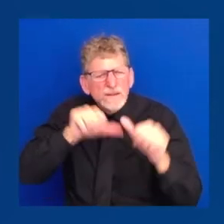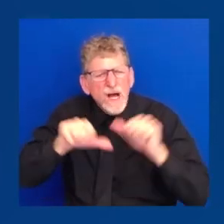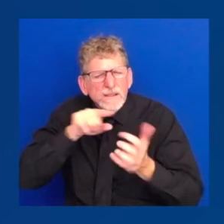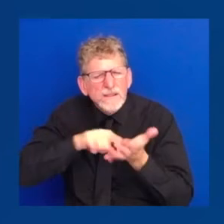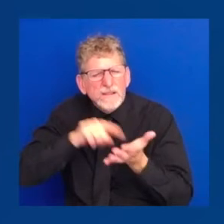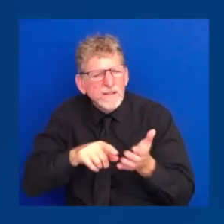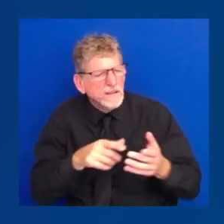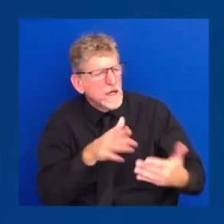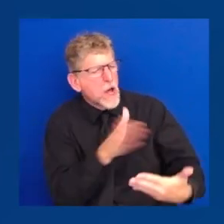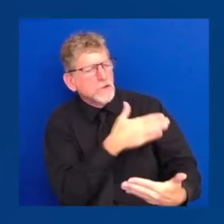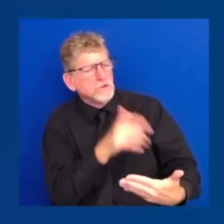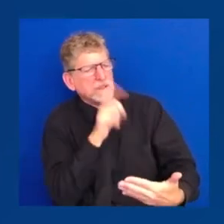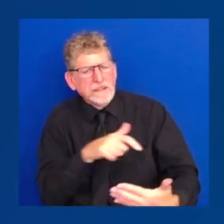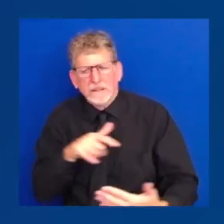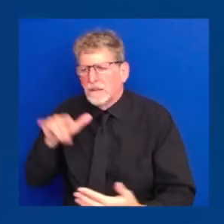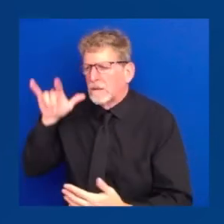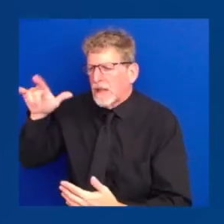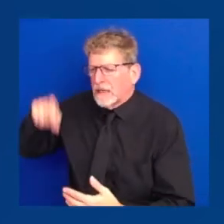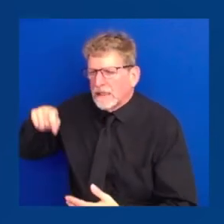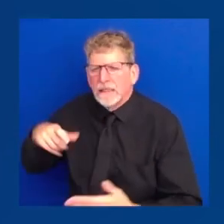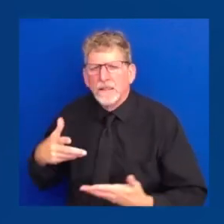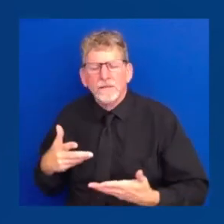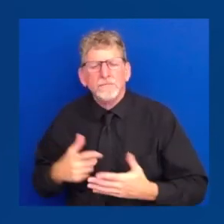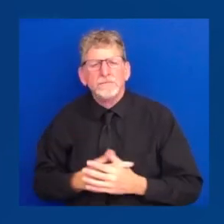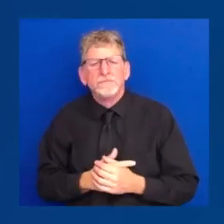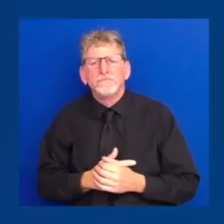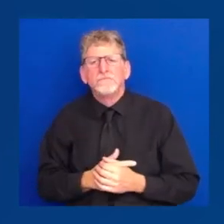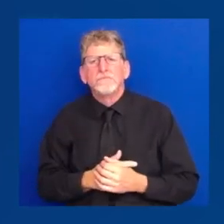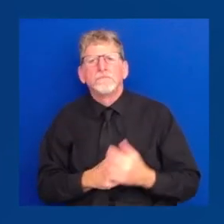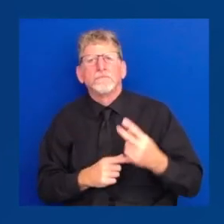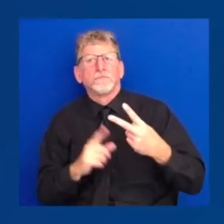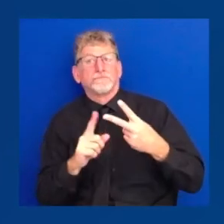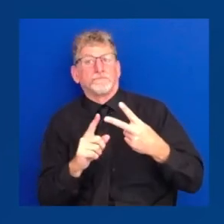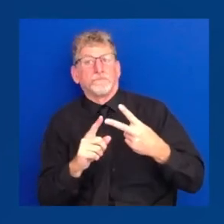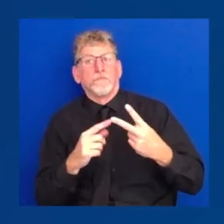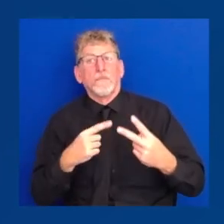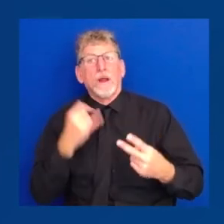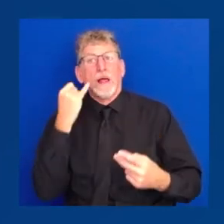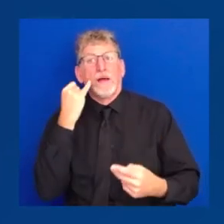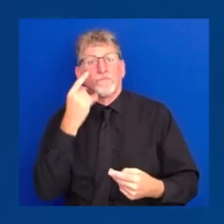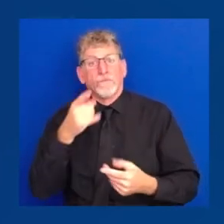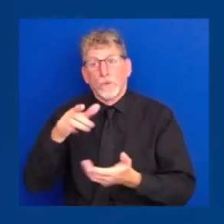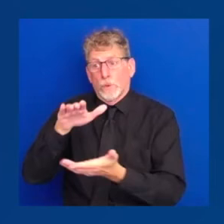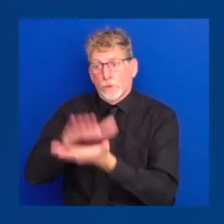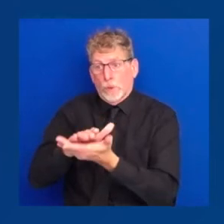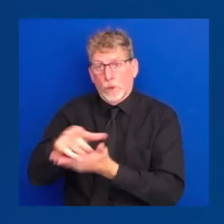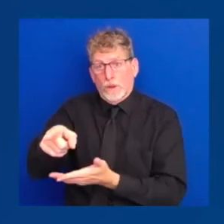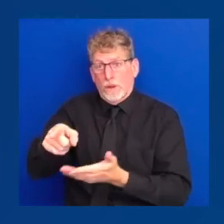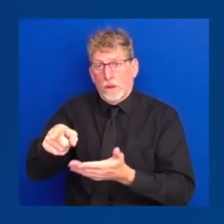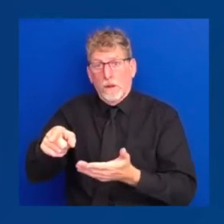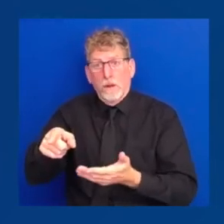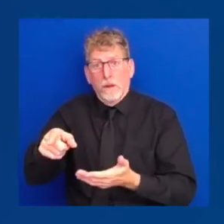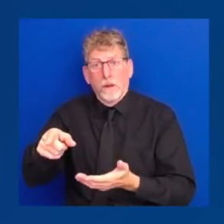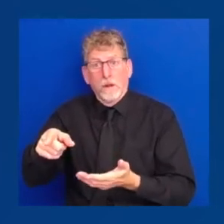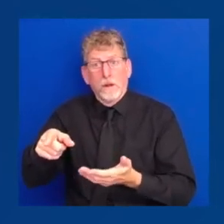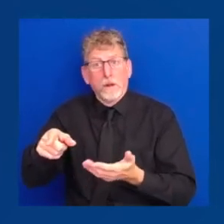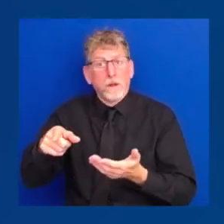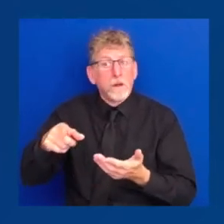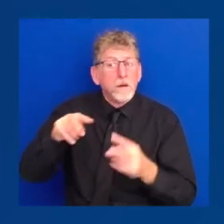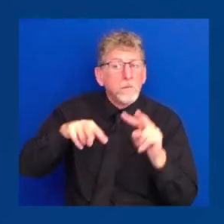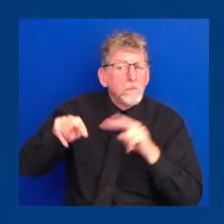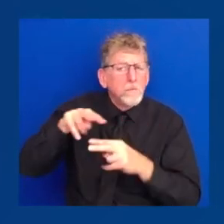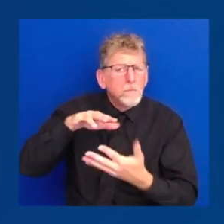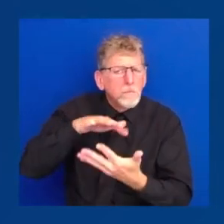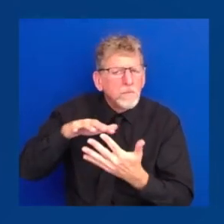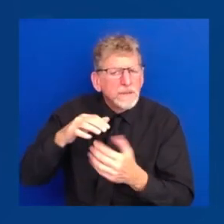spread should recommend that students not wear masks, given the potential unintended consequences that mask wearing has had